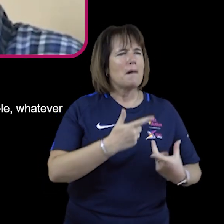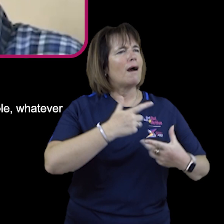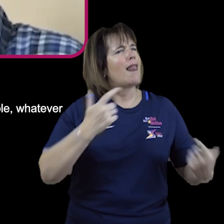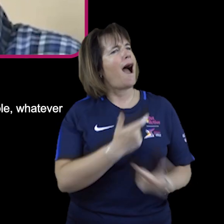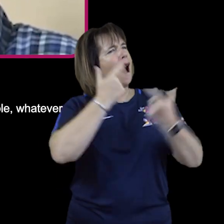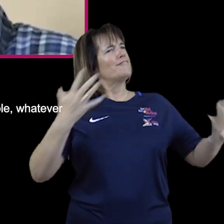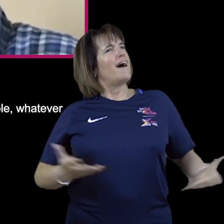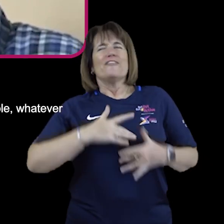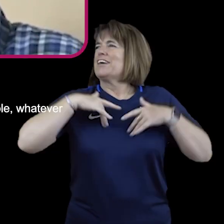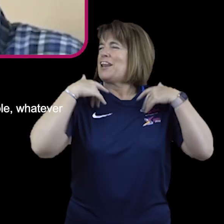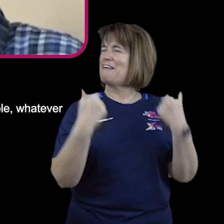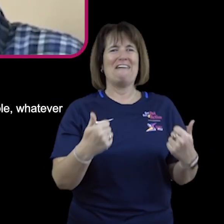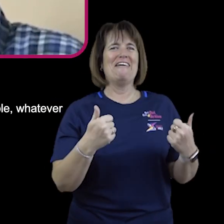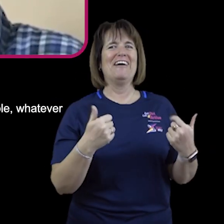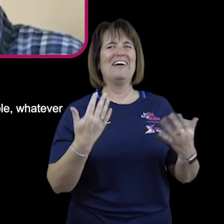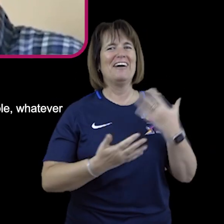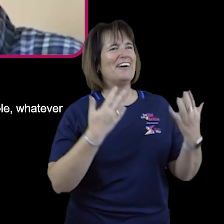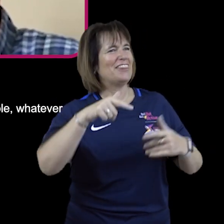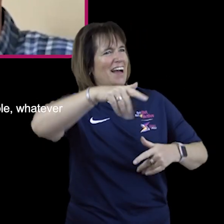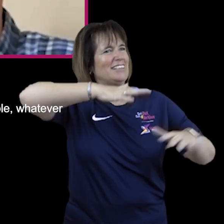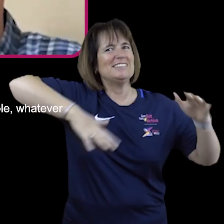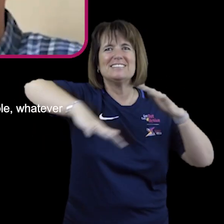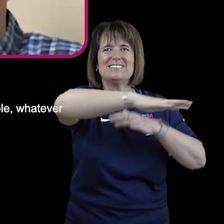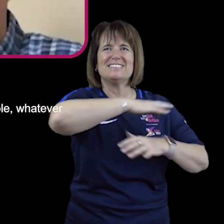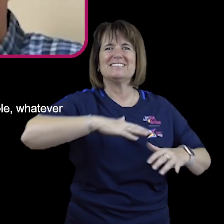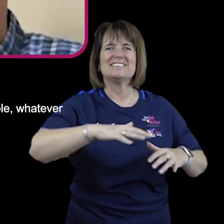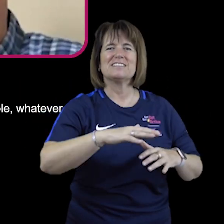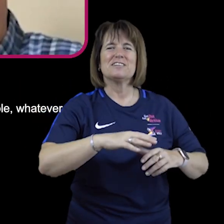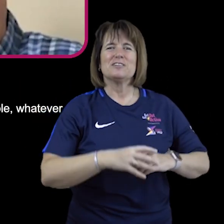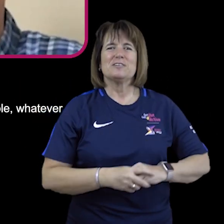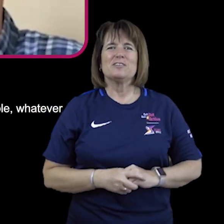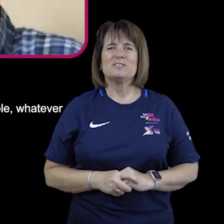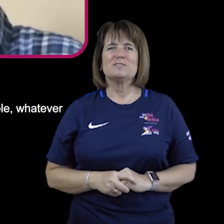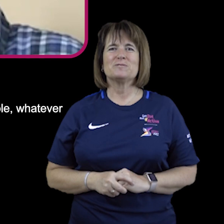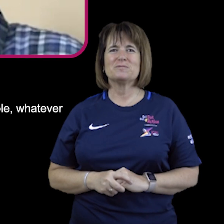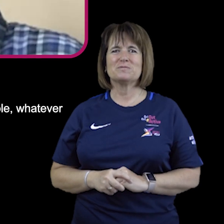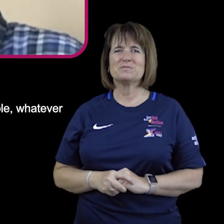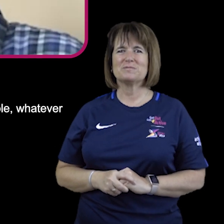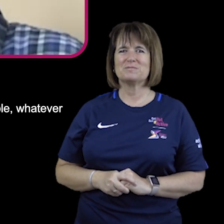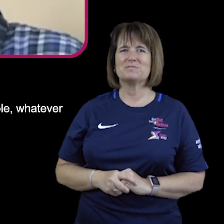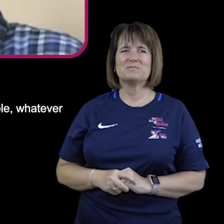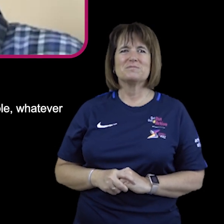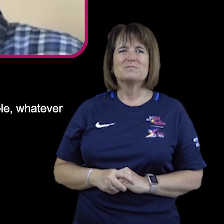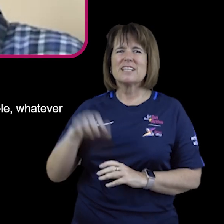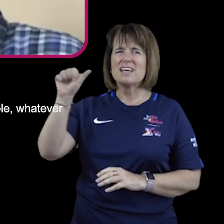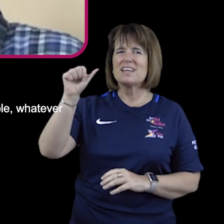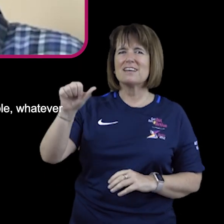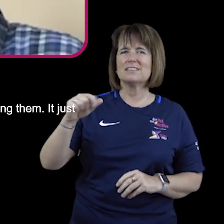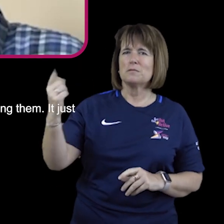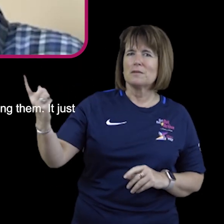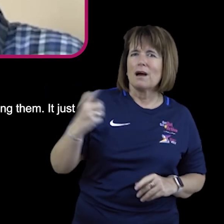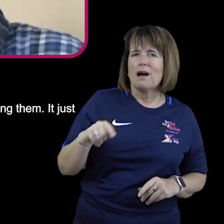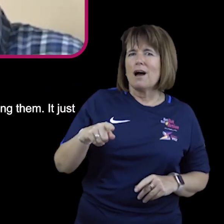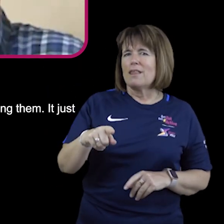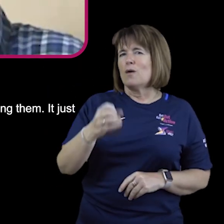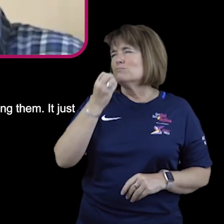whatever hardships, whatever personal challenges, issues, to just hear laughter.